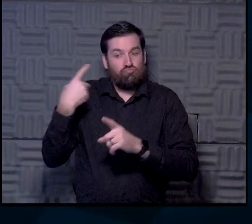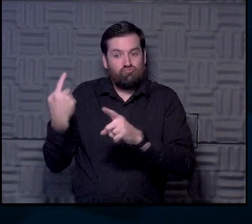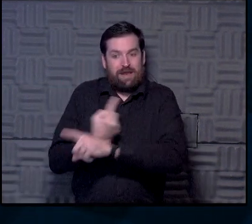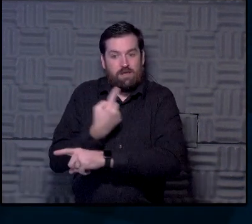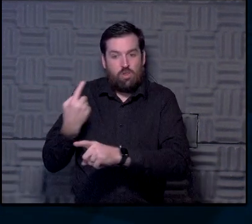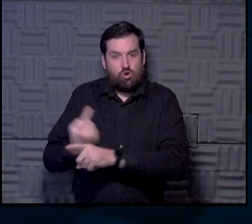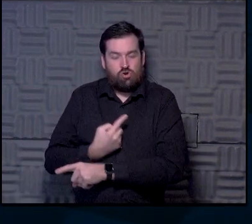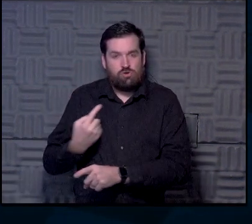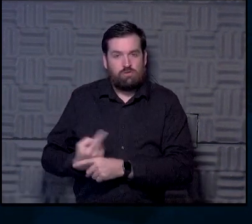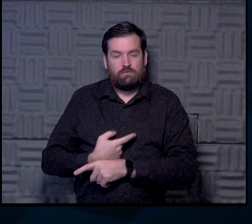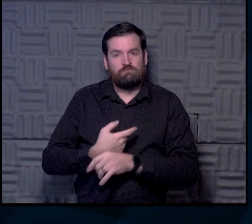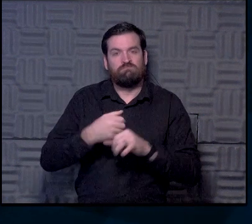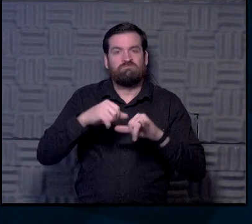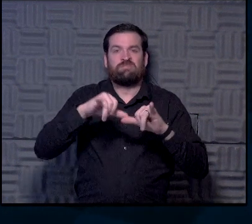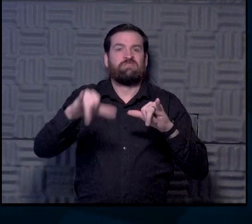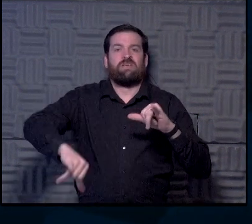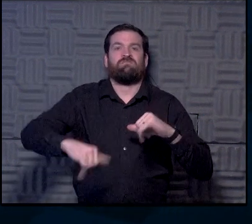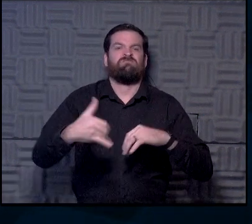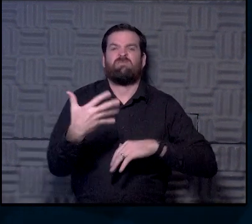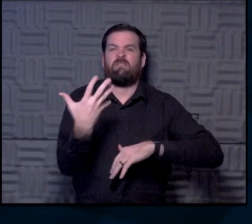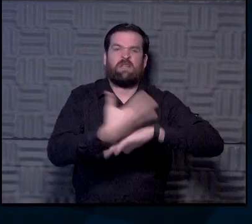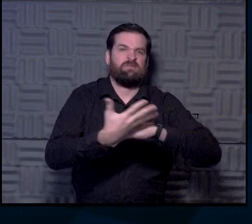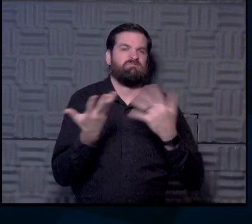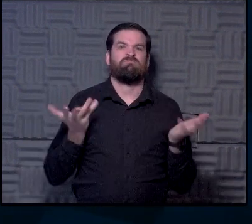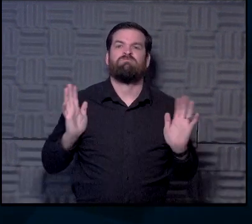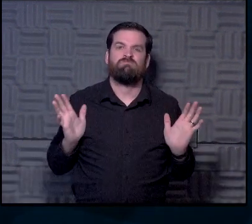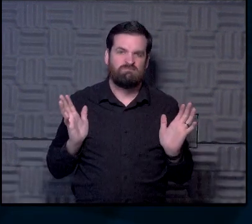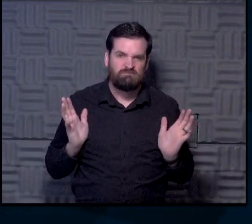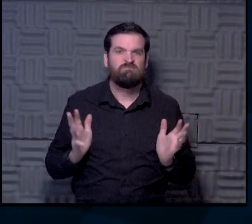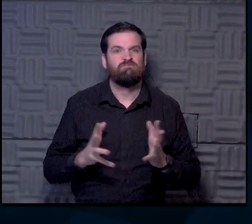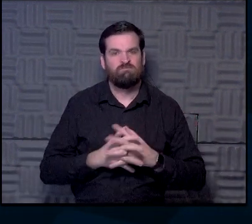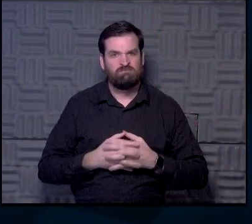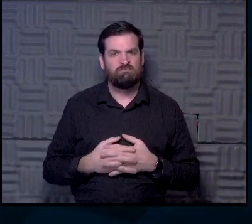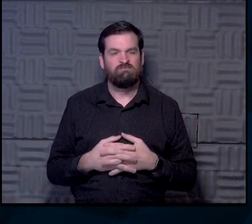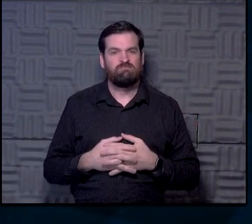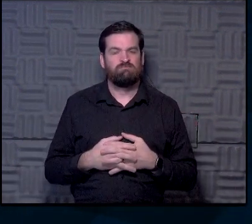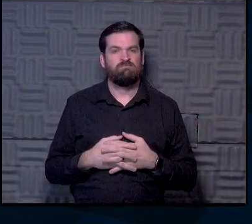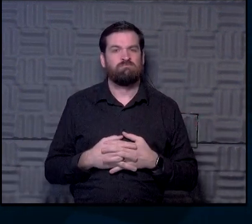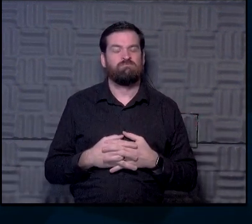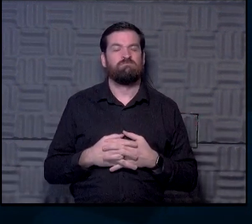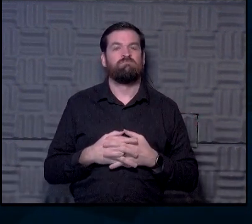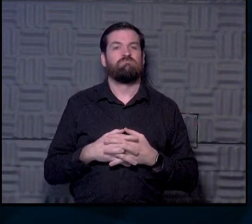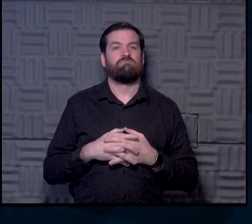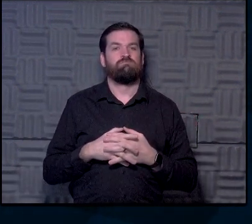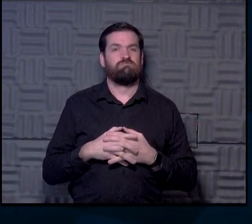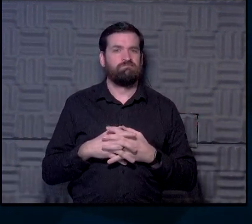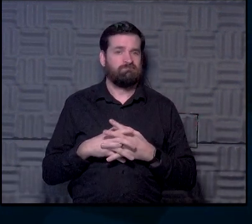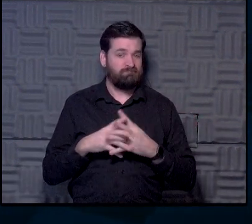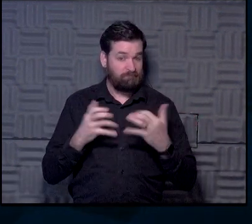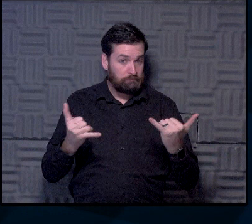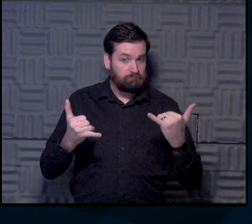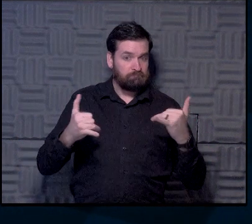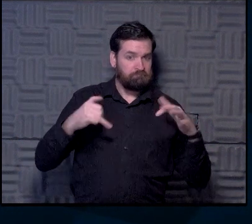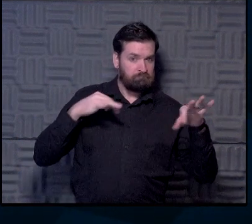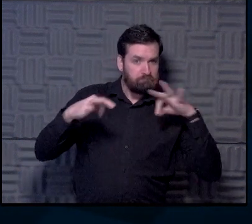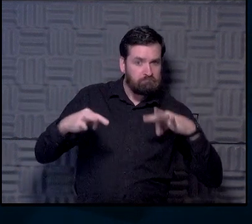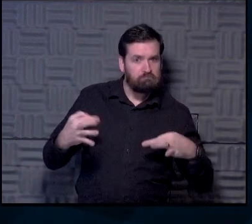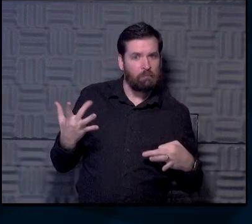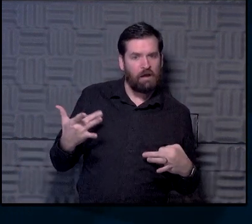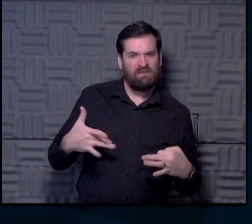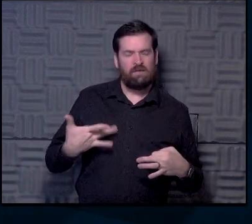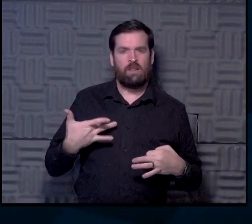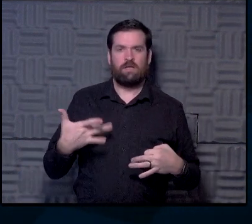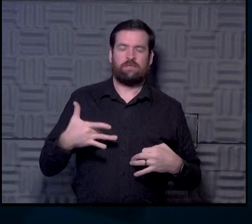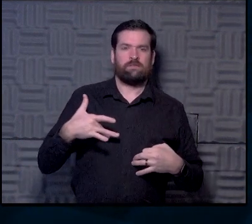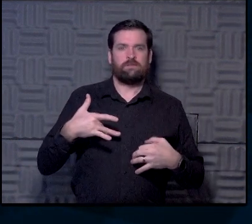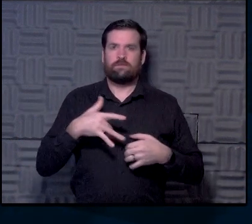stay in the hospital for 5 days. And this begins to tell the story of why we were feeling so much pressure